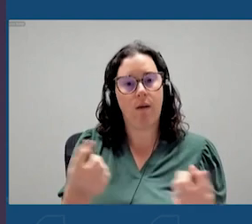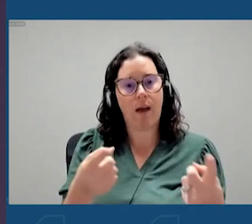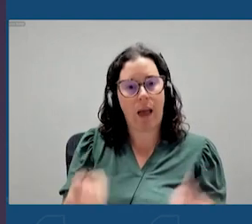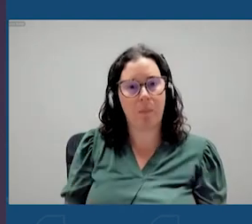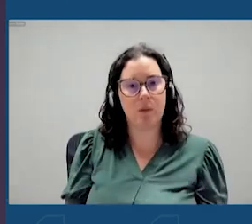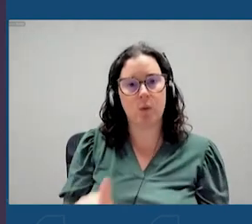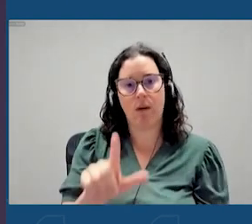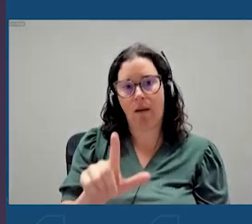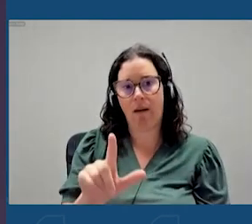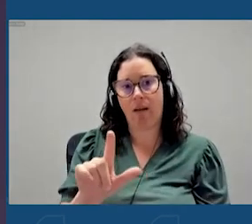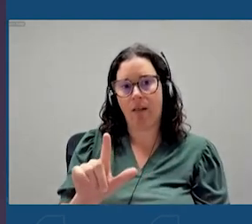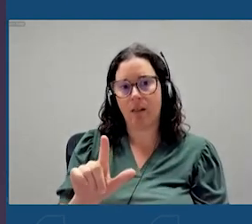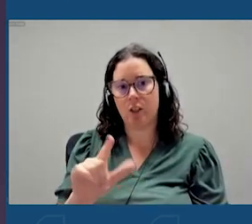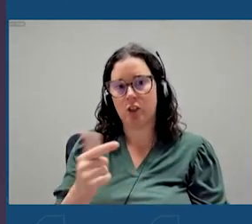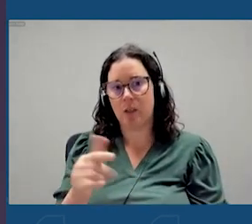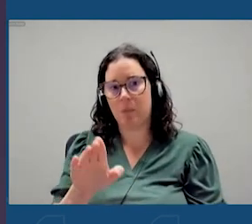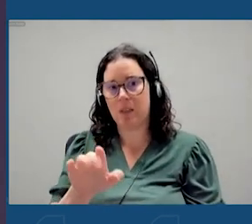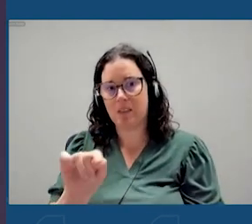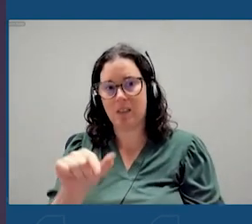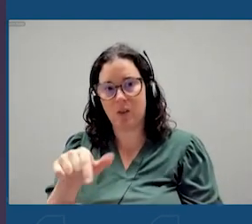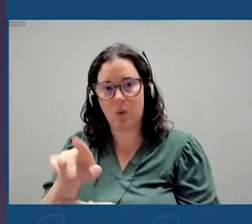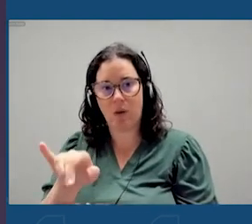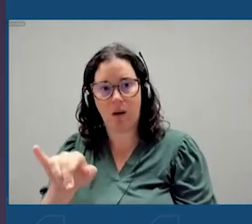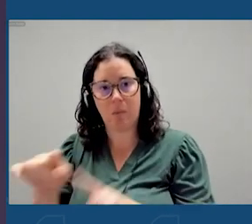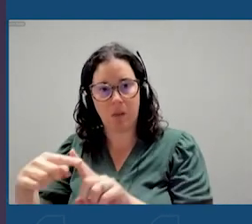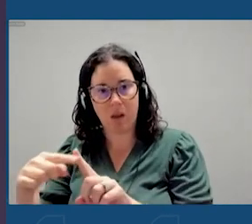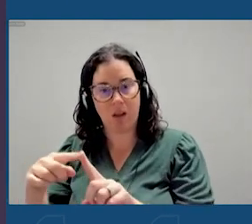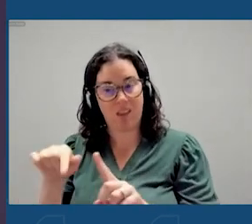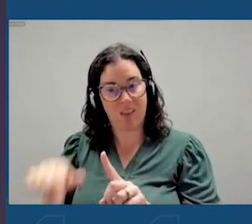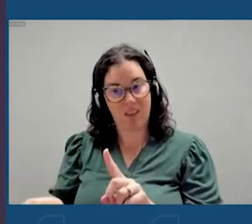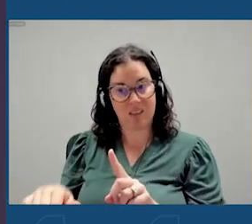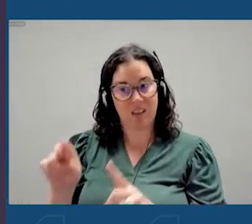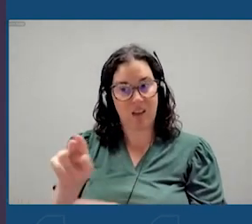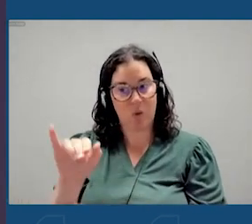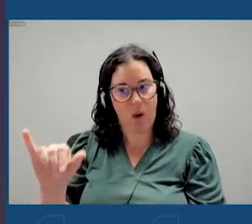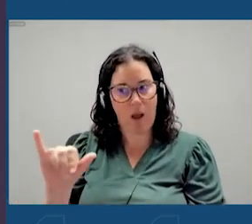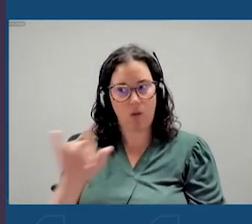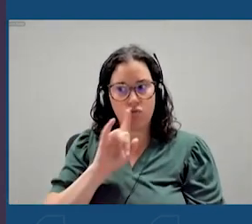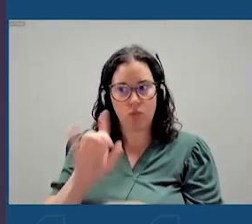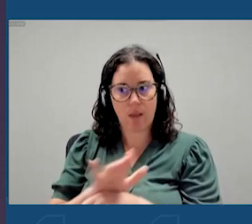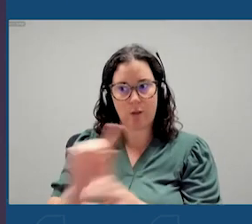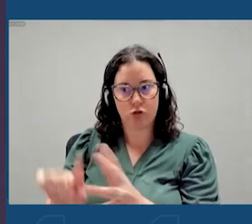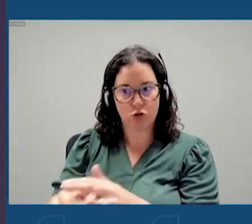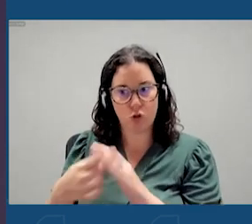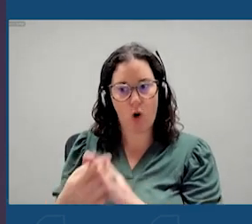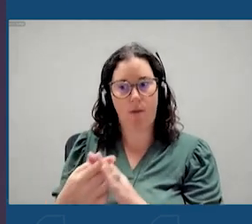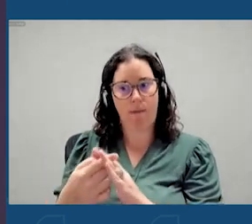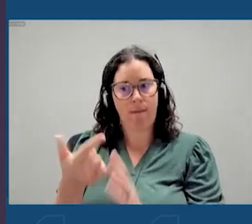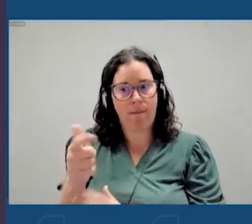that is the birthplace of the gay rights movement. So proud of that.